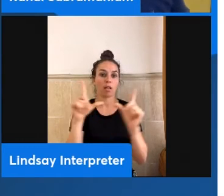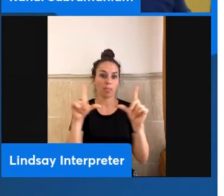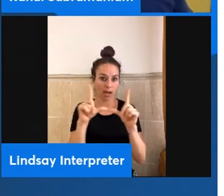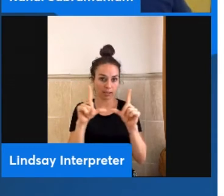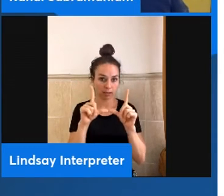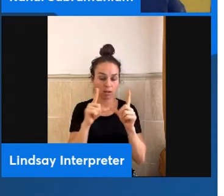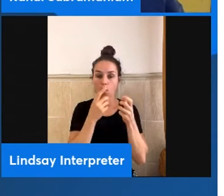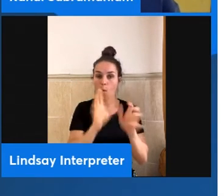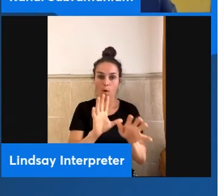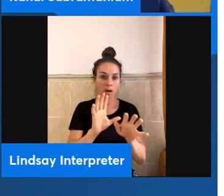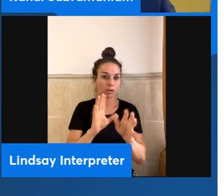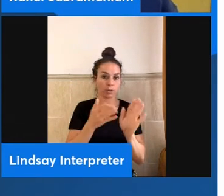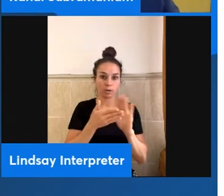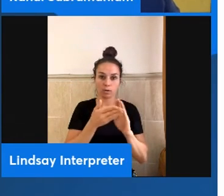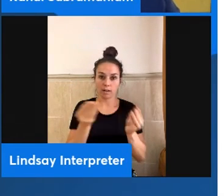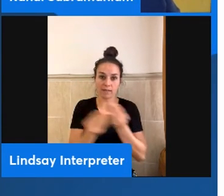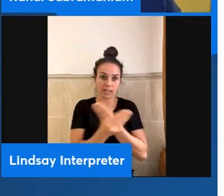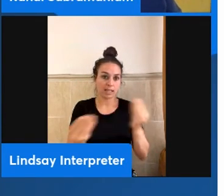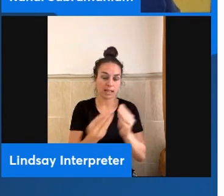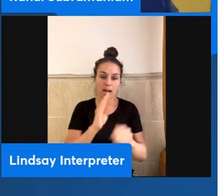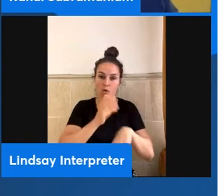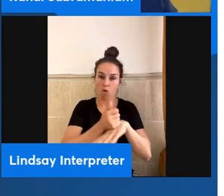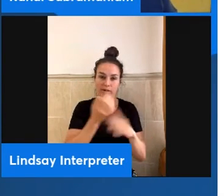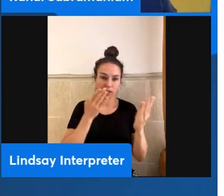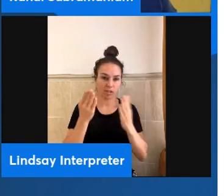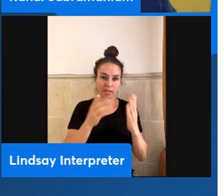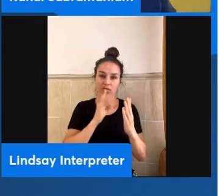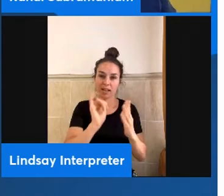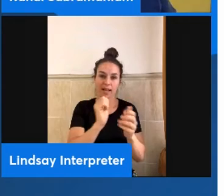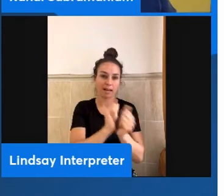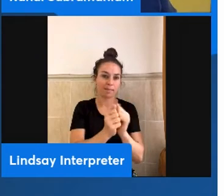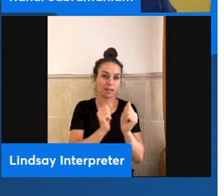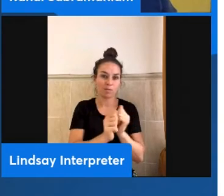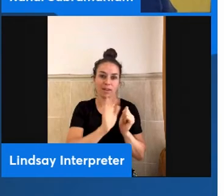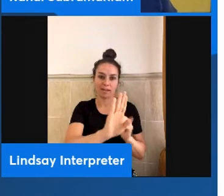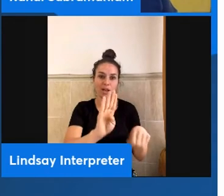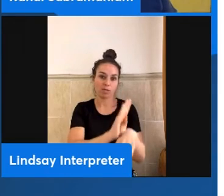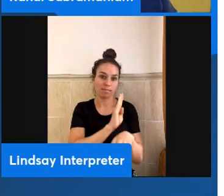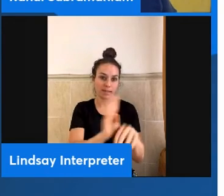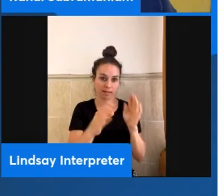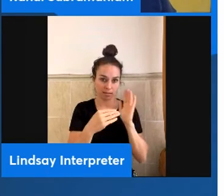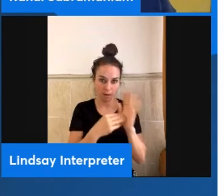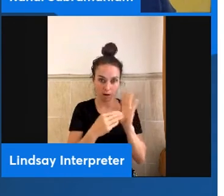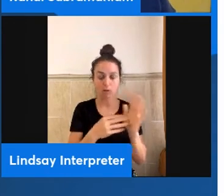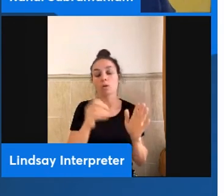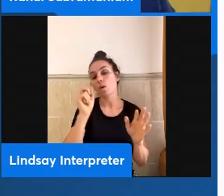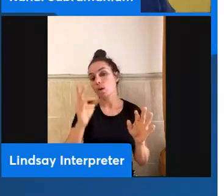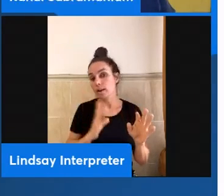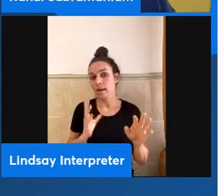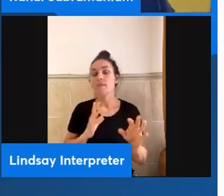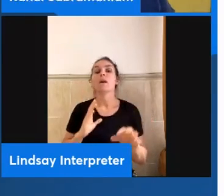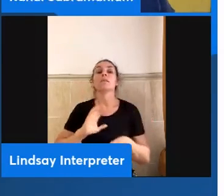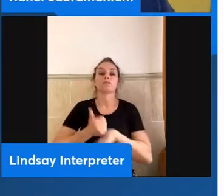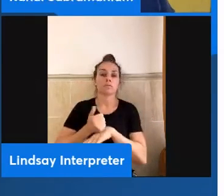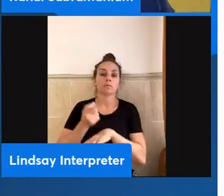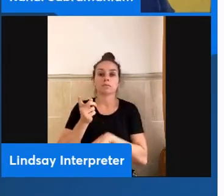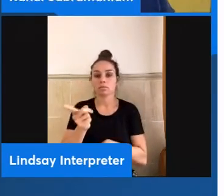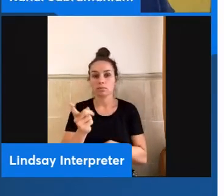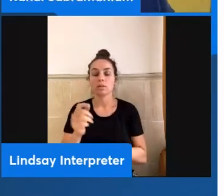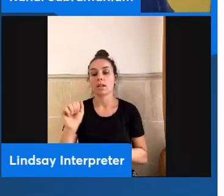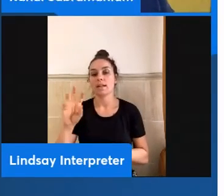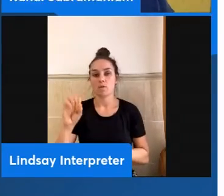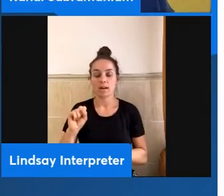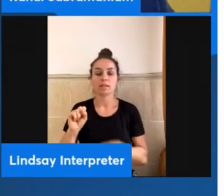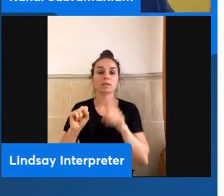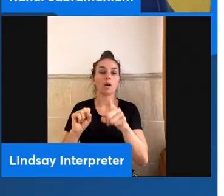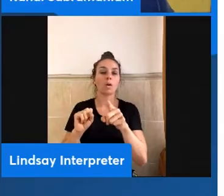facilitate hosted services because that competed with their own business model. And so what this article is getting at, and we'll post a few links on the show